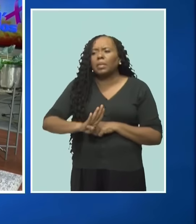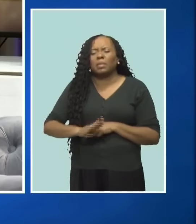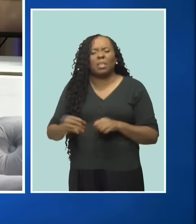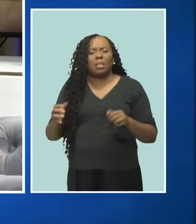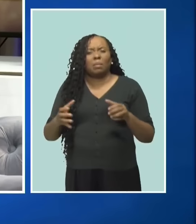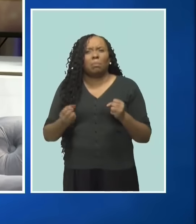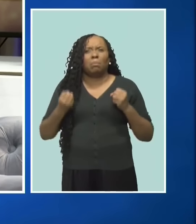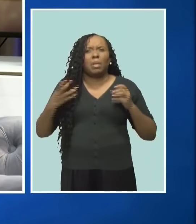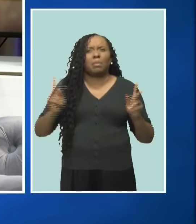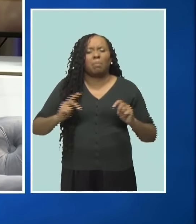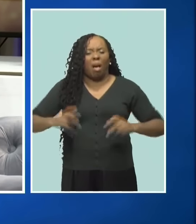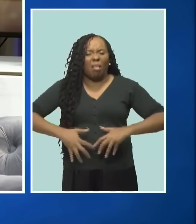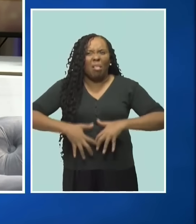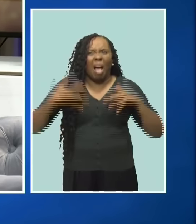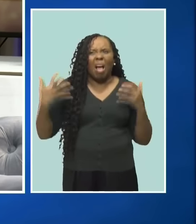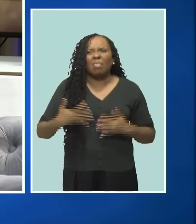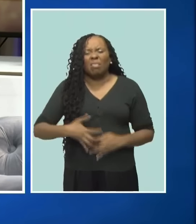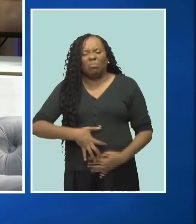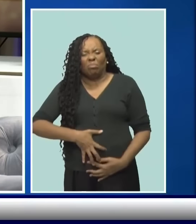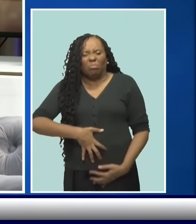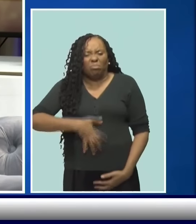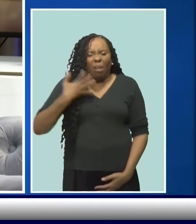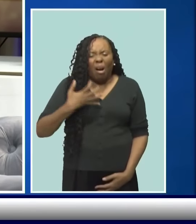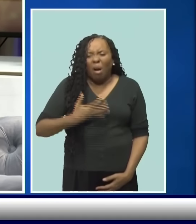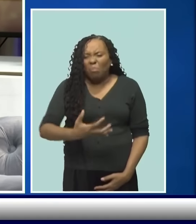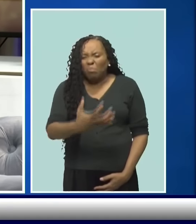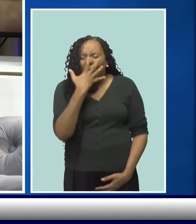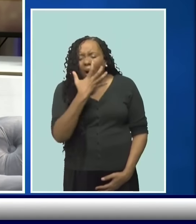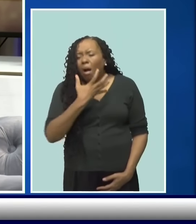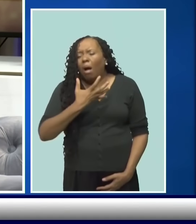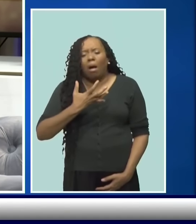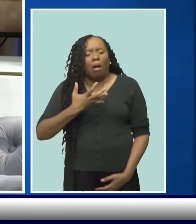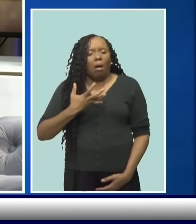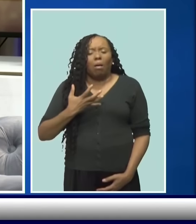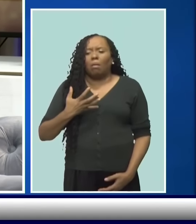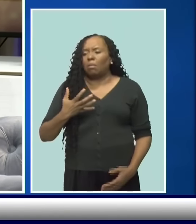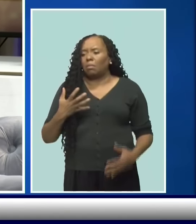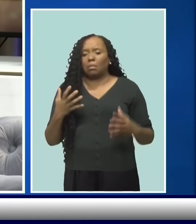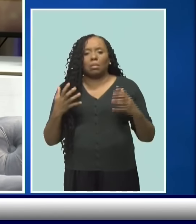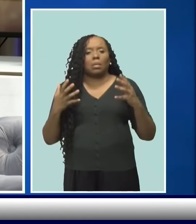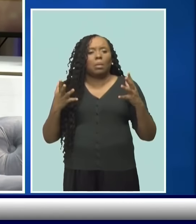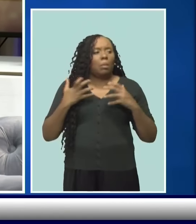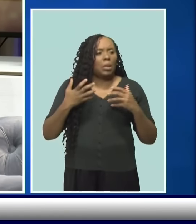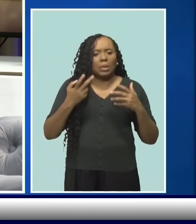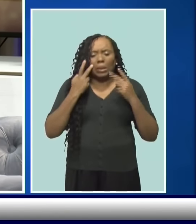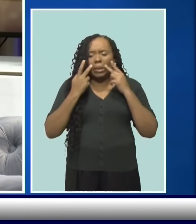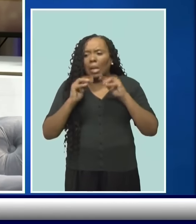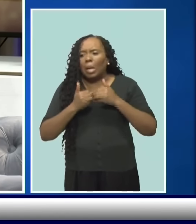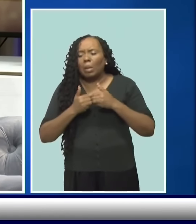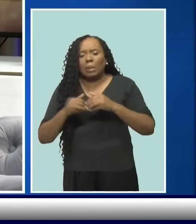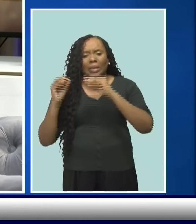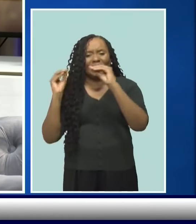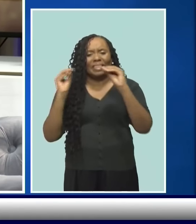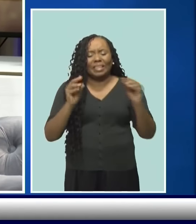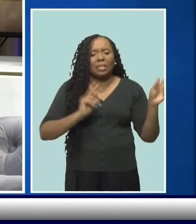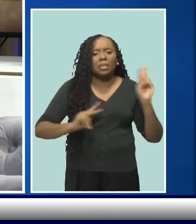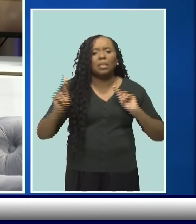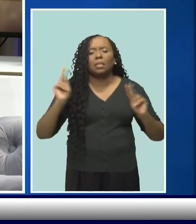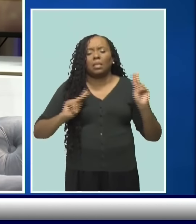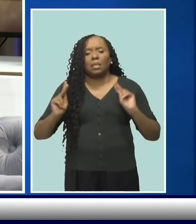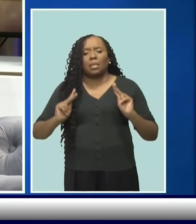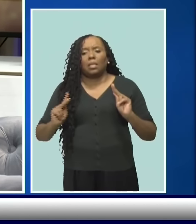anger, a lot of aggression playing out in our society, and we wanted to address that. We wanted to educate the public a little bit